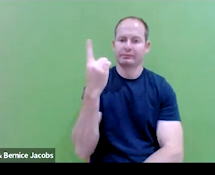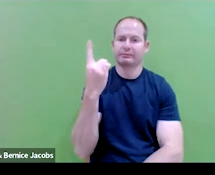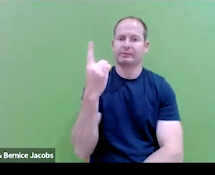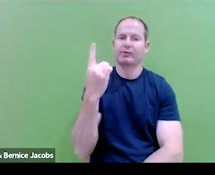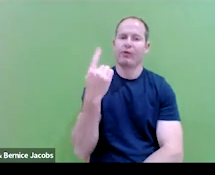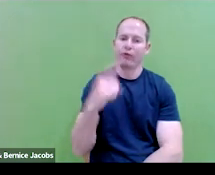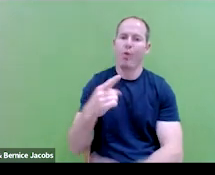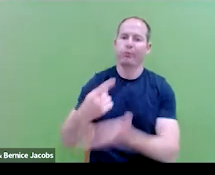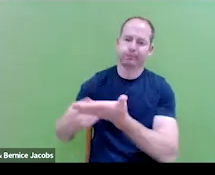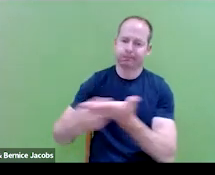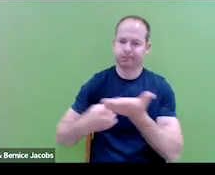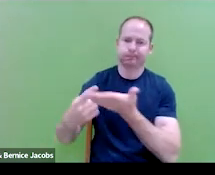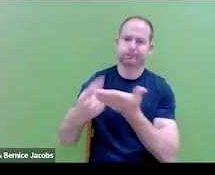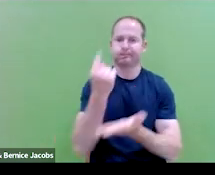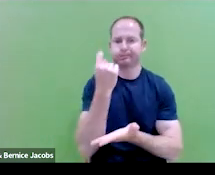forward.